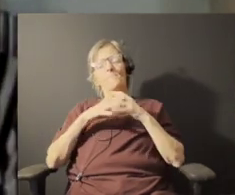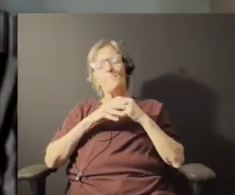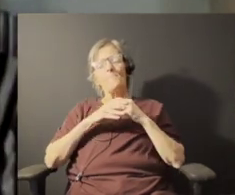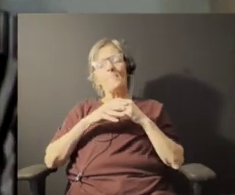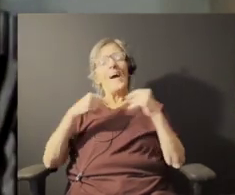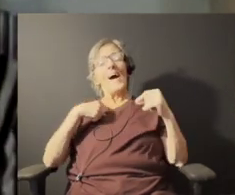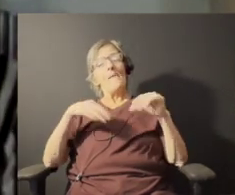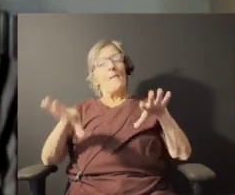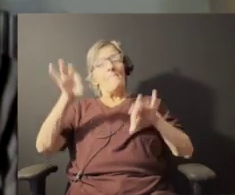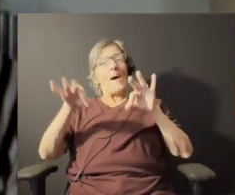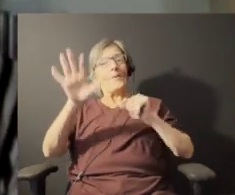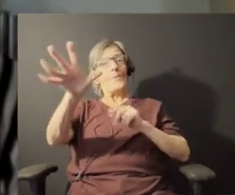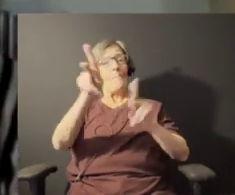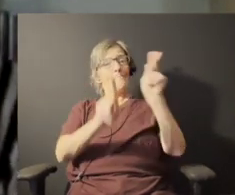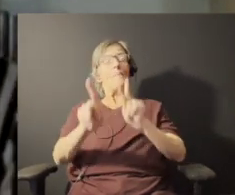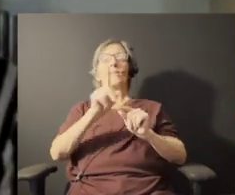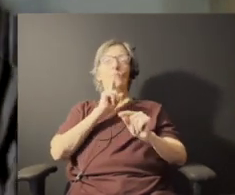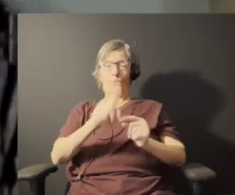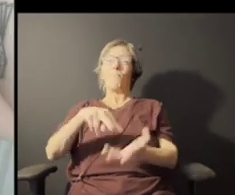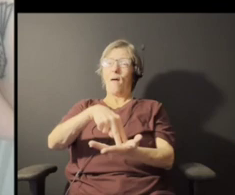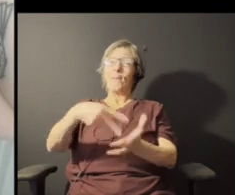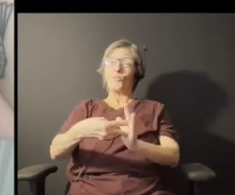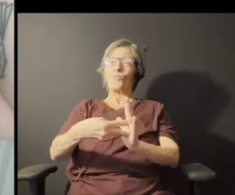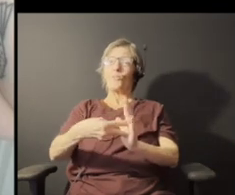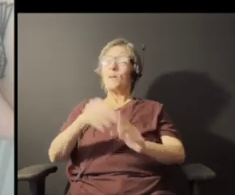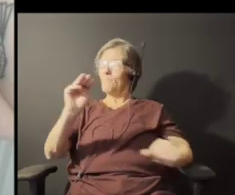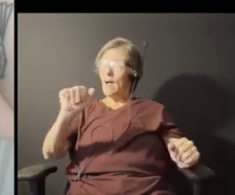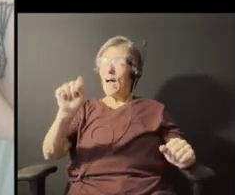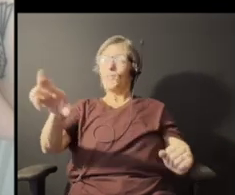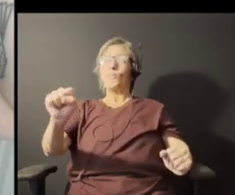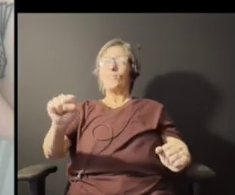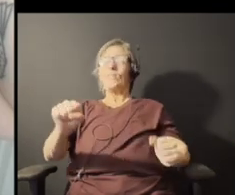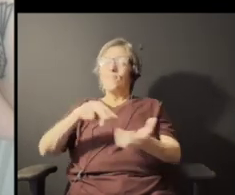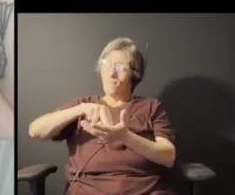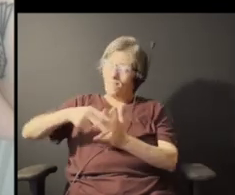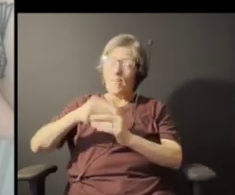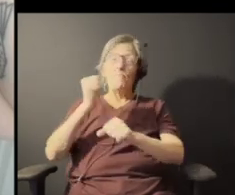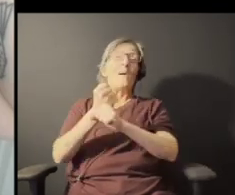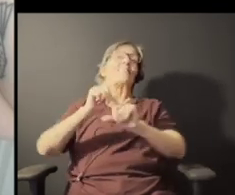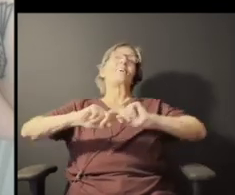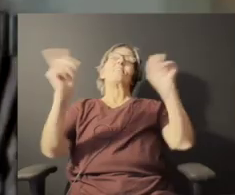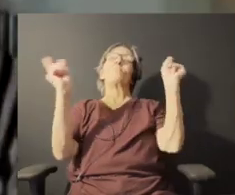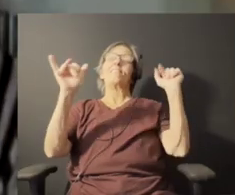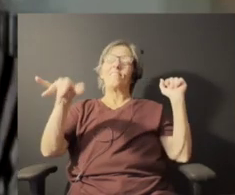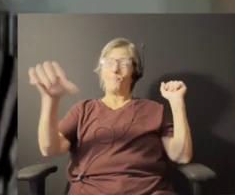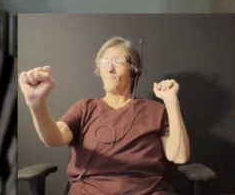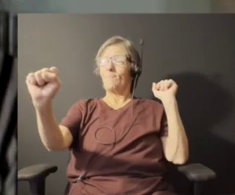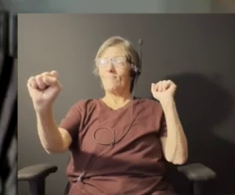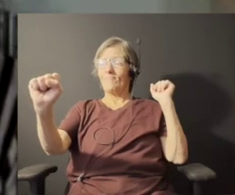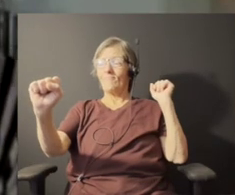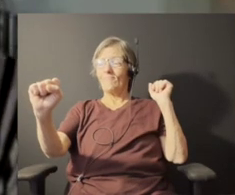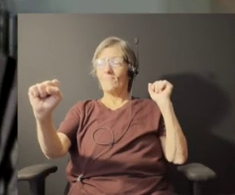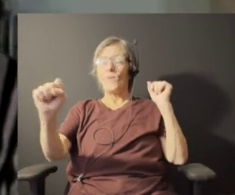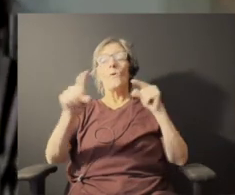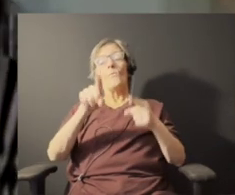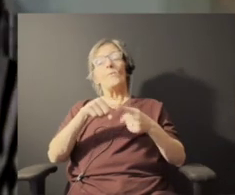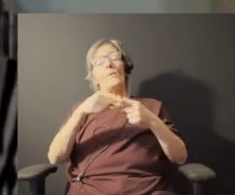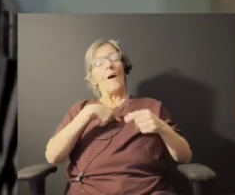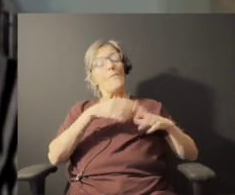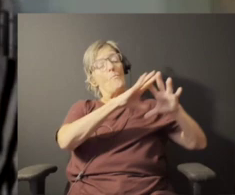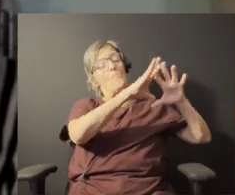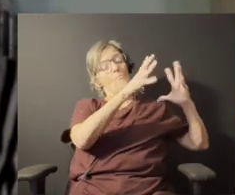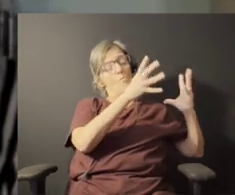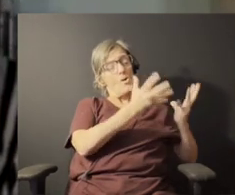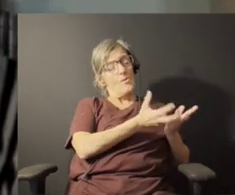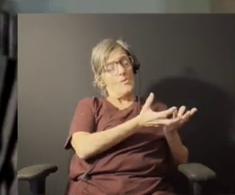and finding your people matters. It really does. And it makes a difference. When you've got a world where